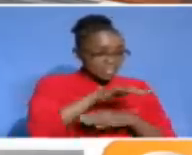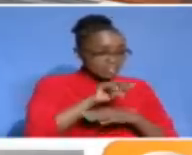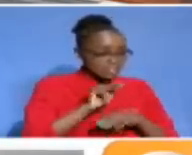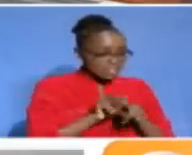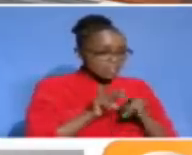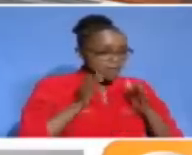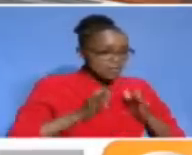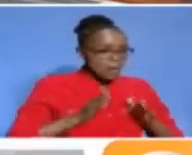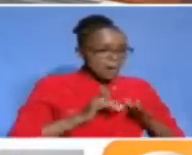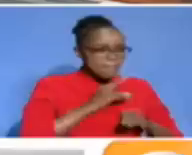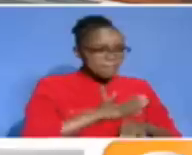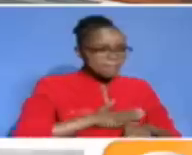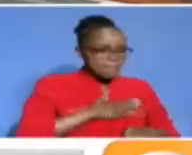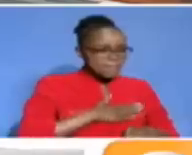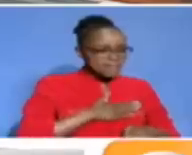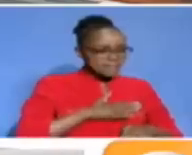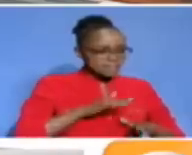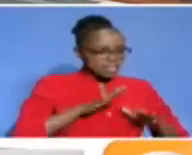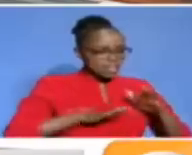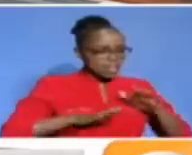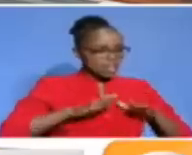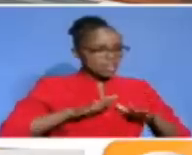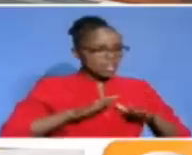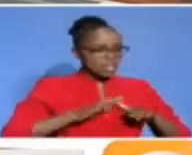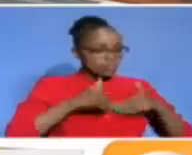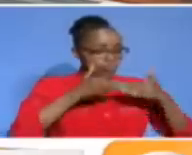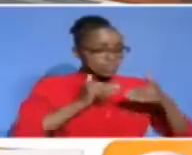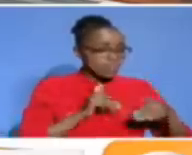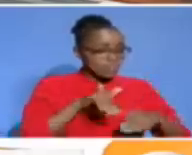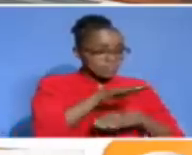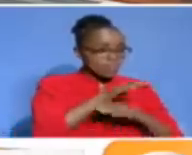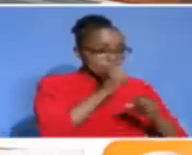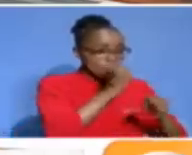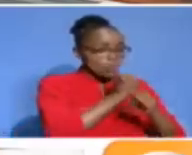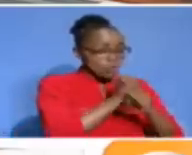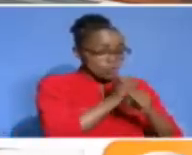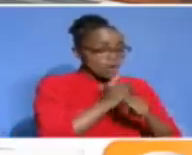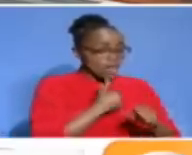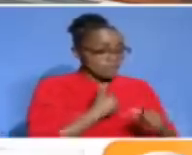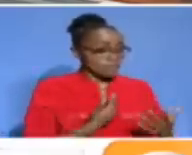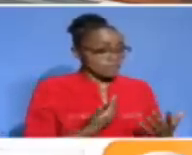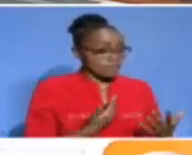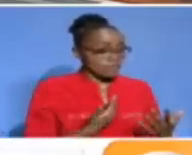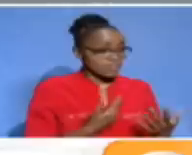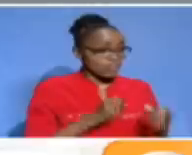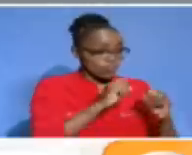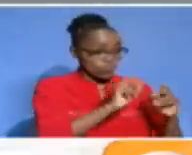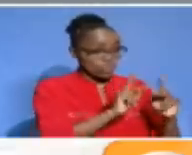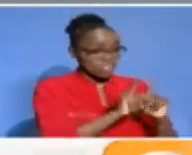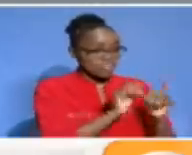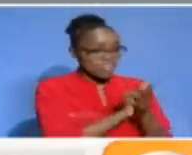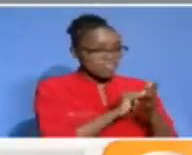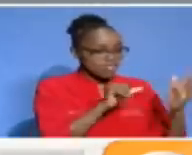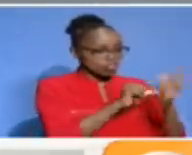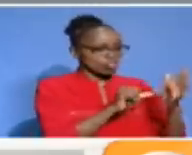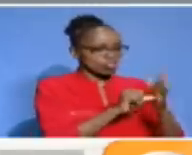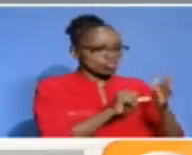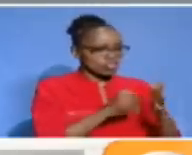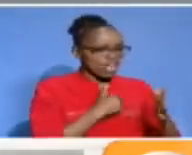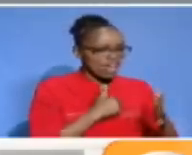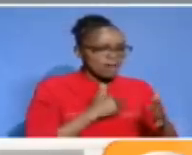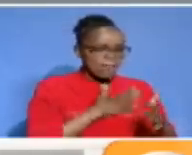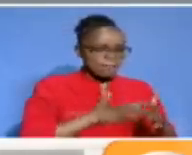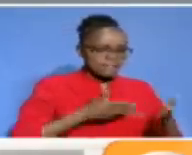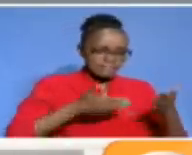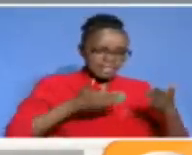actors, we are told, please pull back. Give us the space. Yeah. We have work to do. Okay? Kimeumana hapa. Tupe